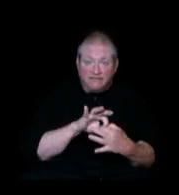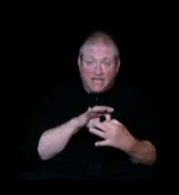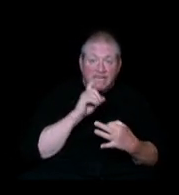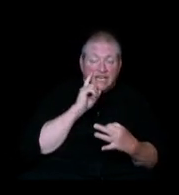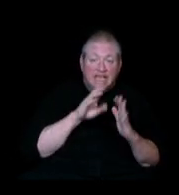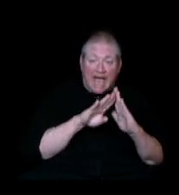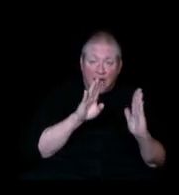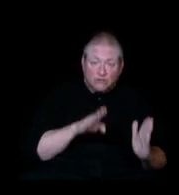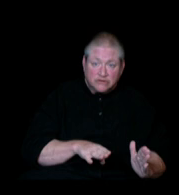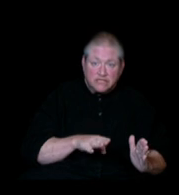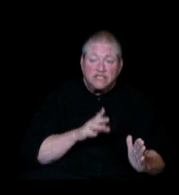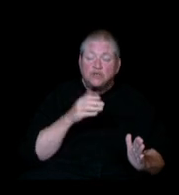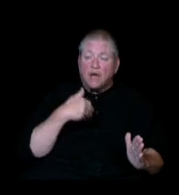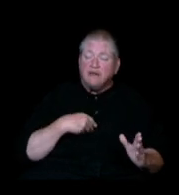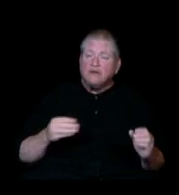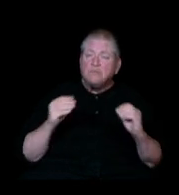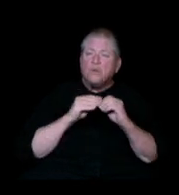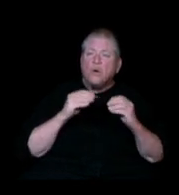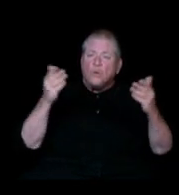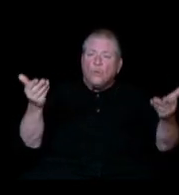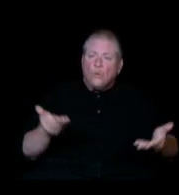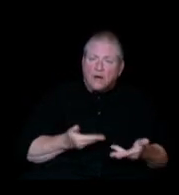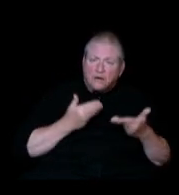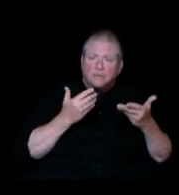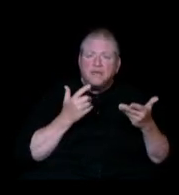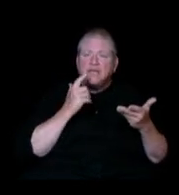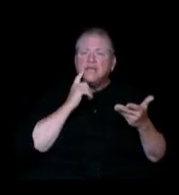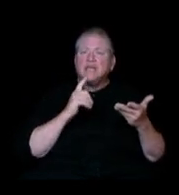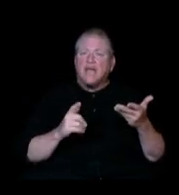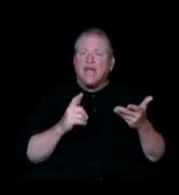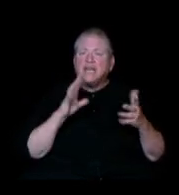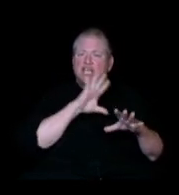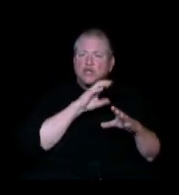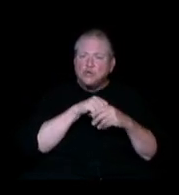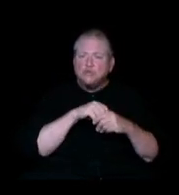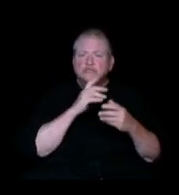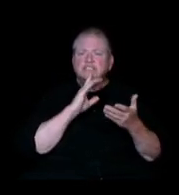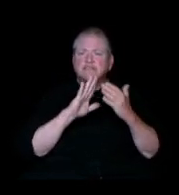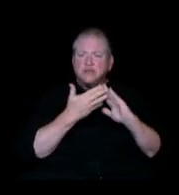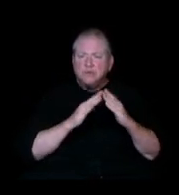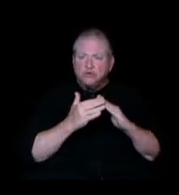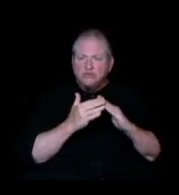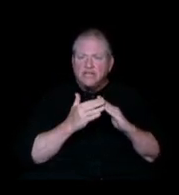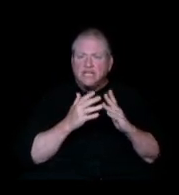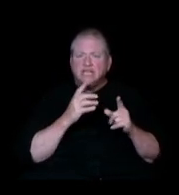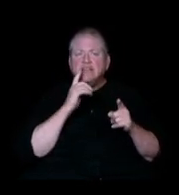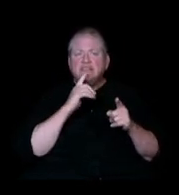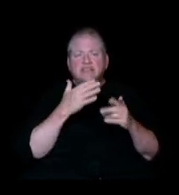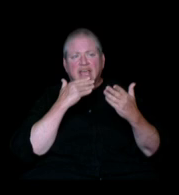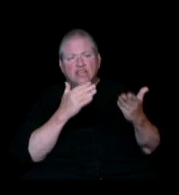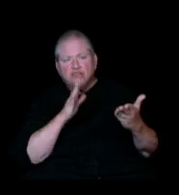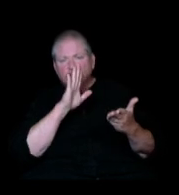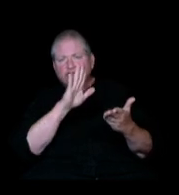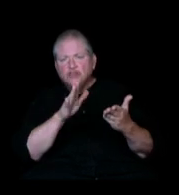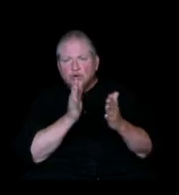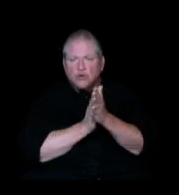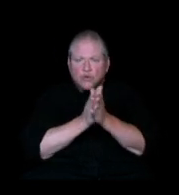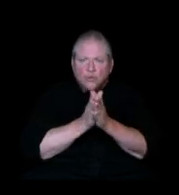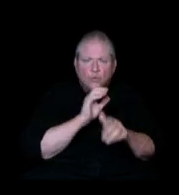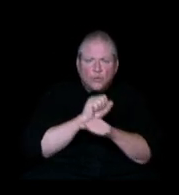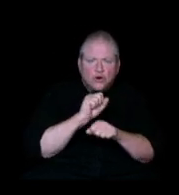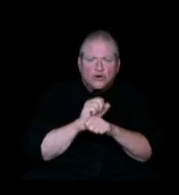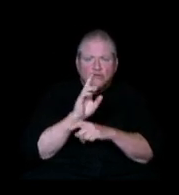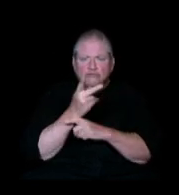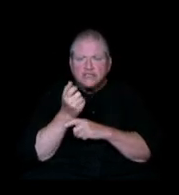housing to create a more welcoming and inclusive community for Black-identified students. Thank you for your creativity and initiative,